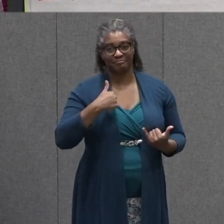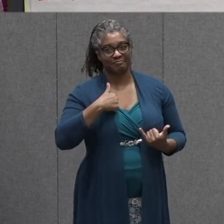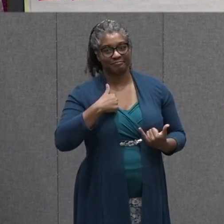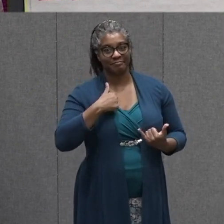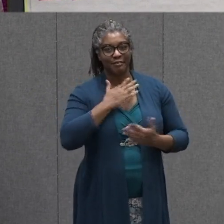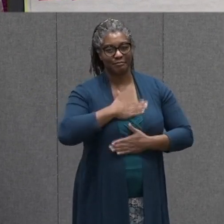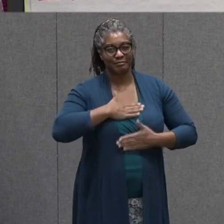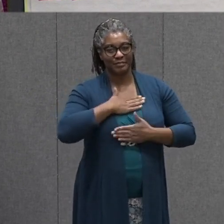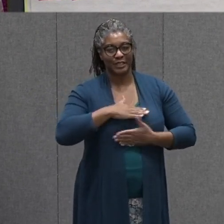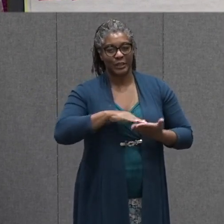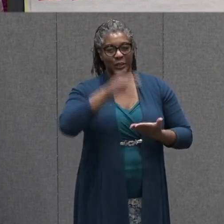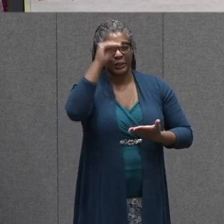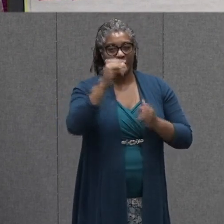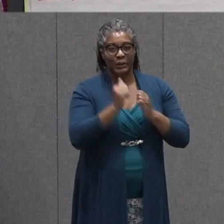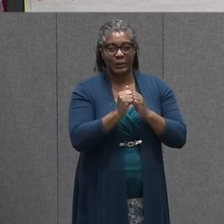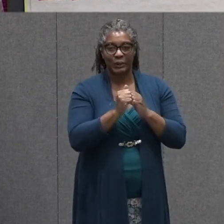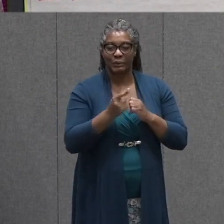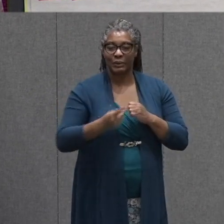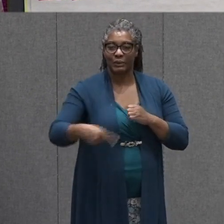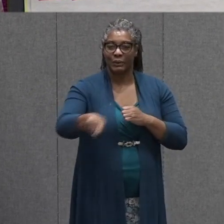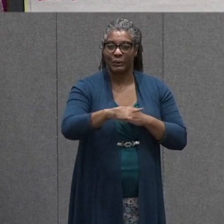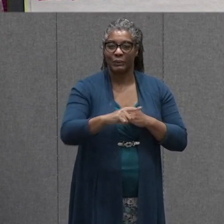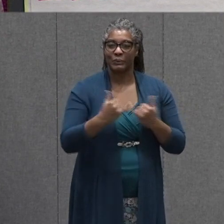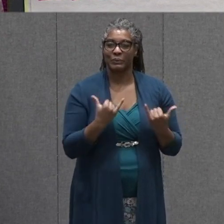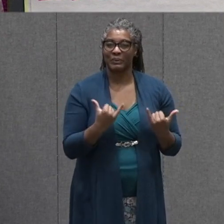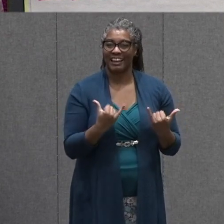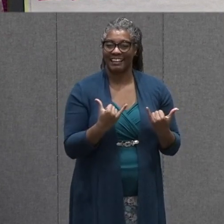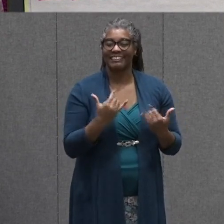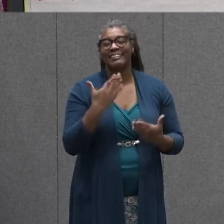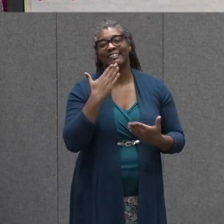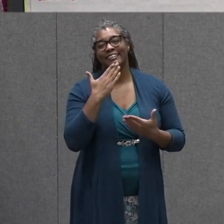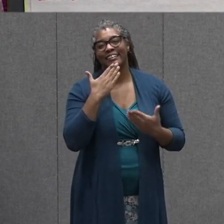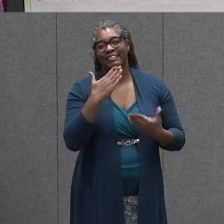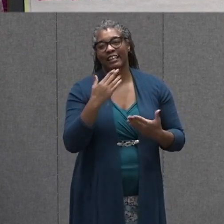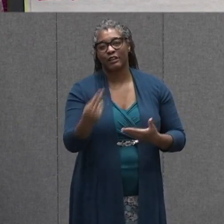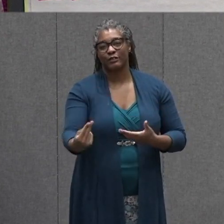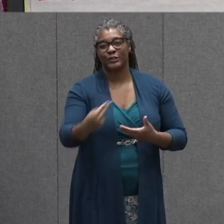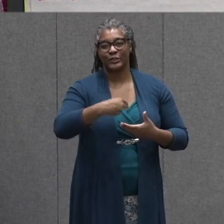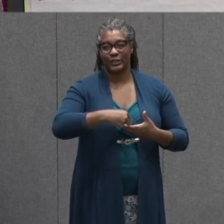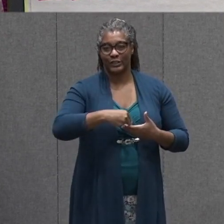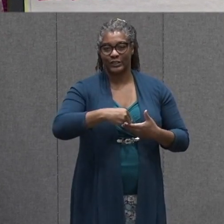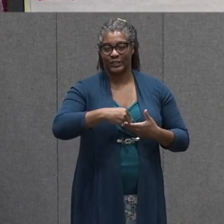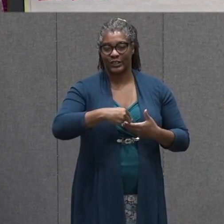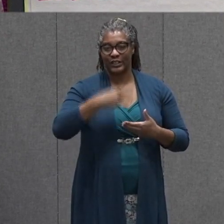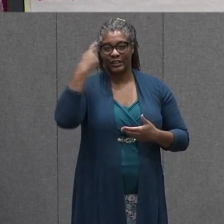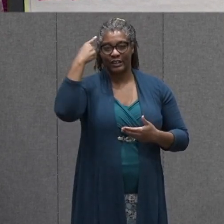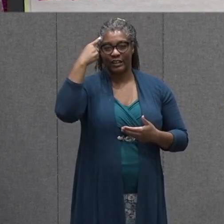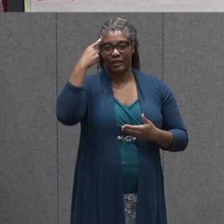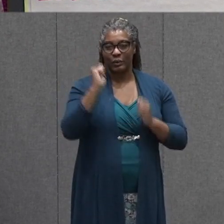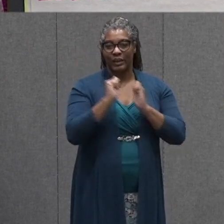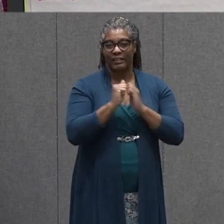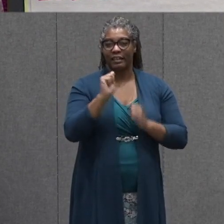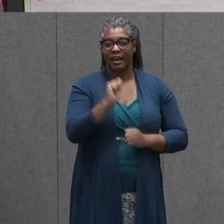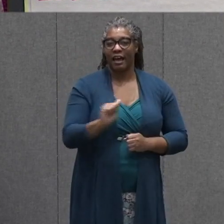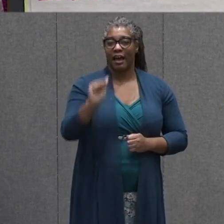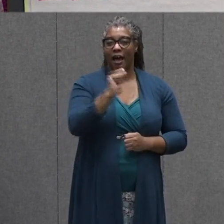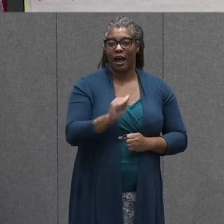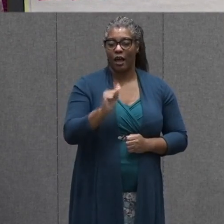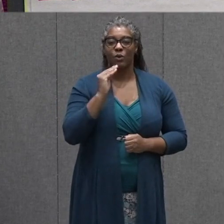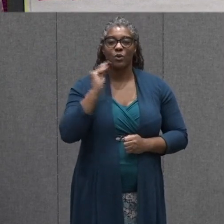Welcome back, friends. We are getting ready to start our writing portion of today's lesson. I just want to say